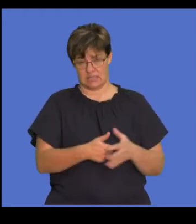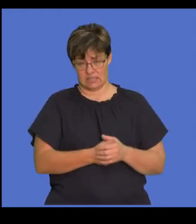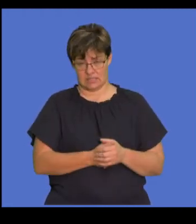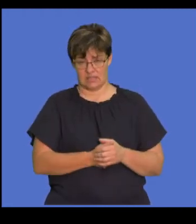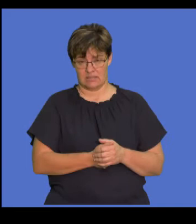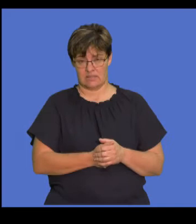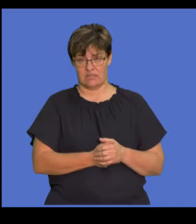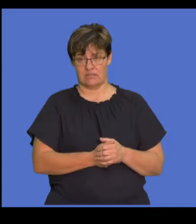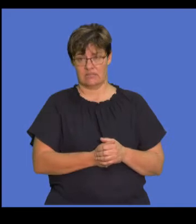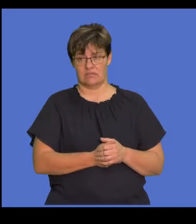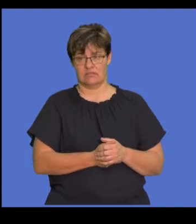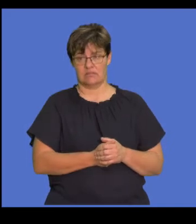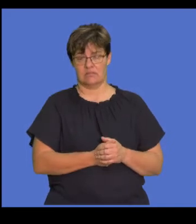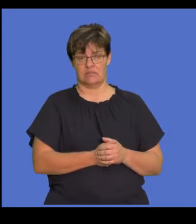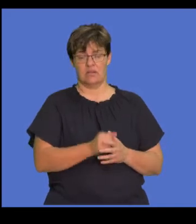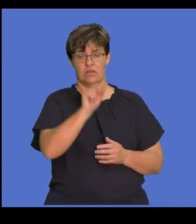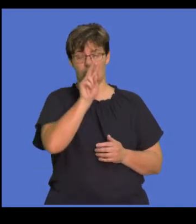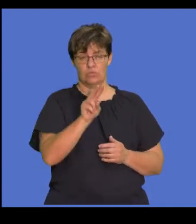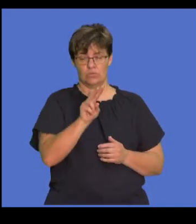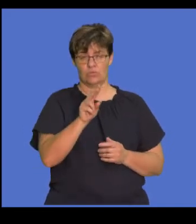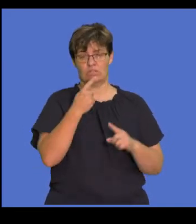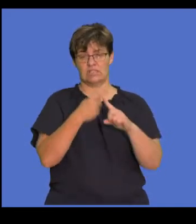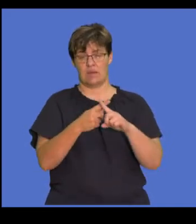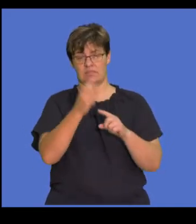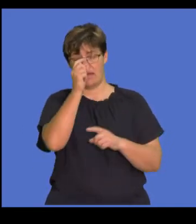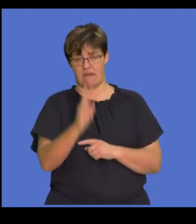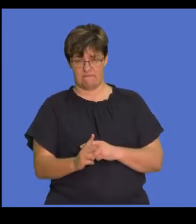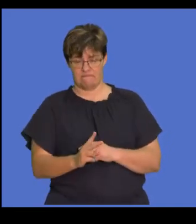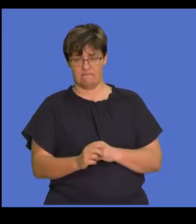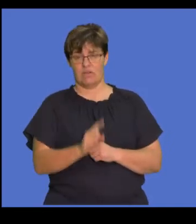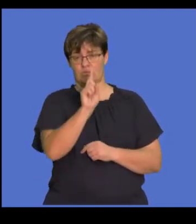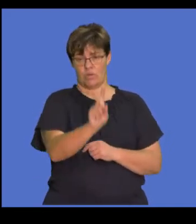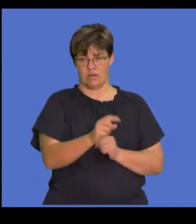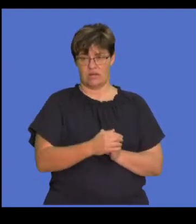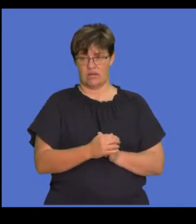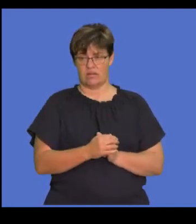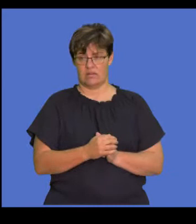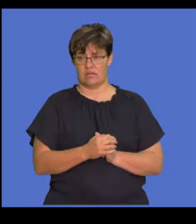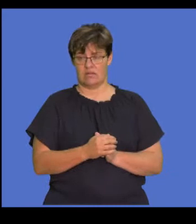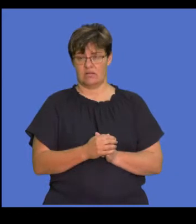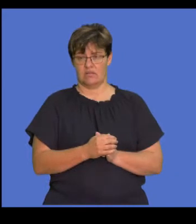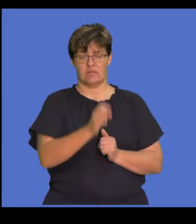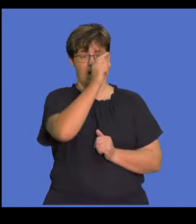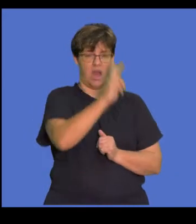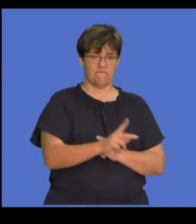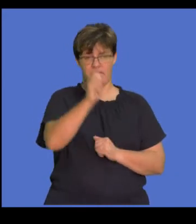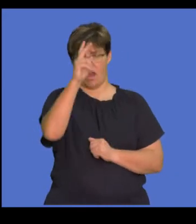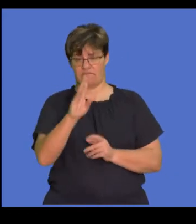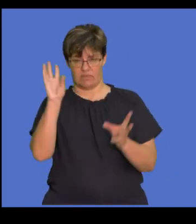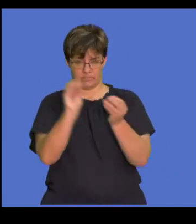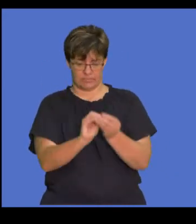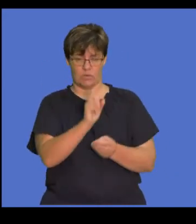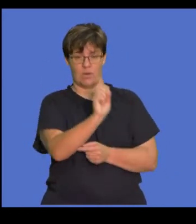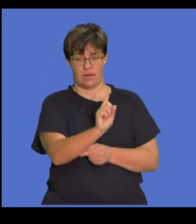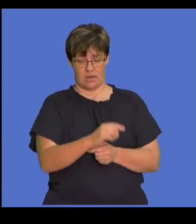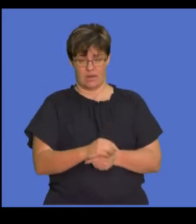our calculator to do this. 2 multiplied by a half, it's equal to 1, because two halves